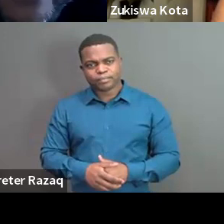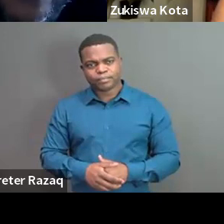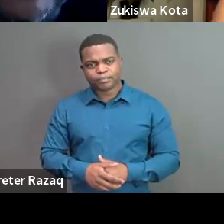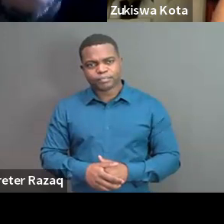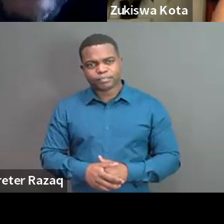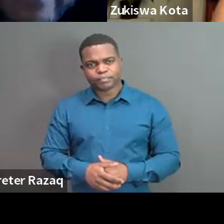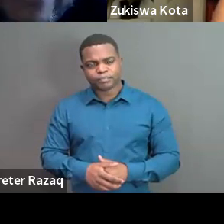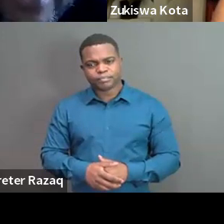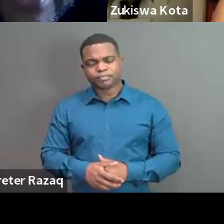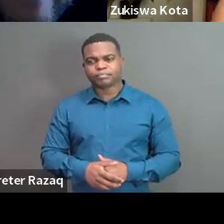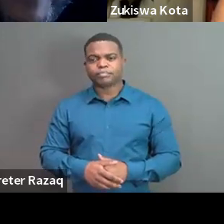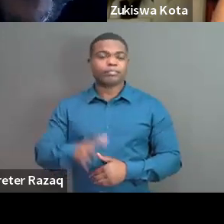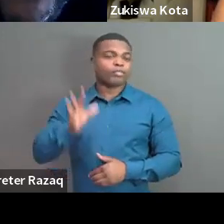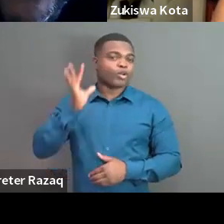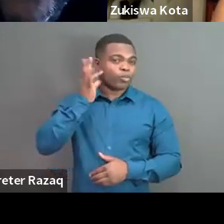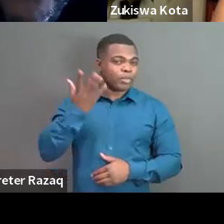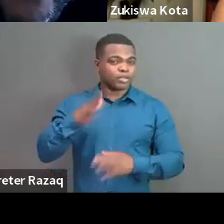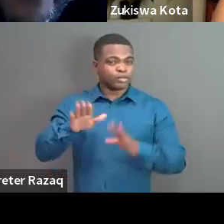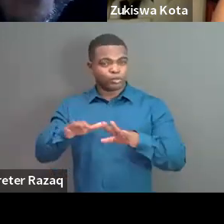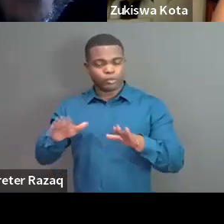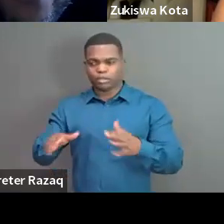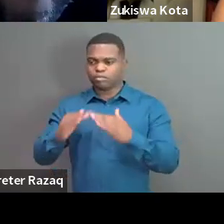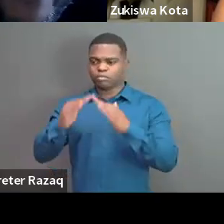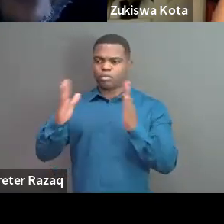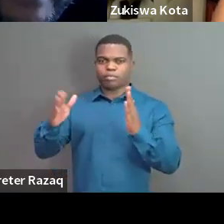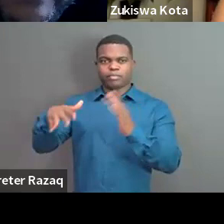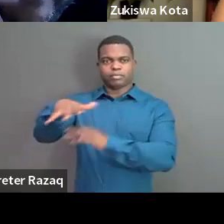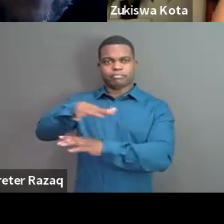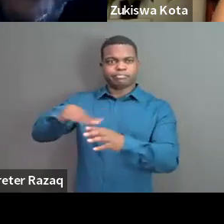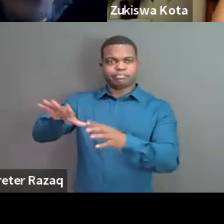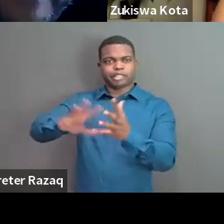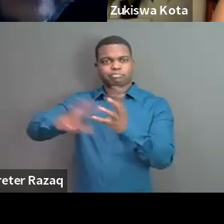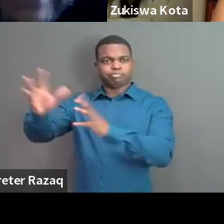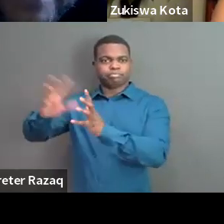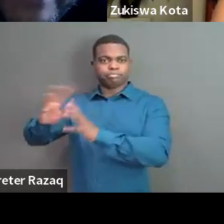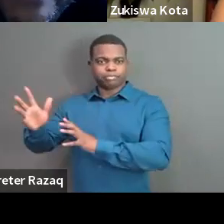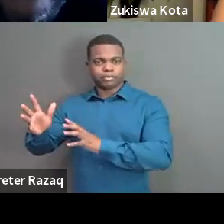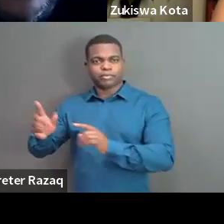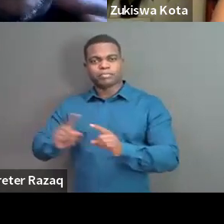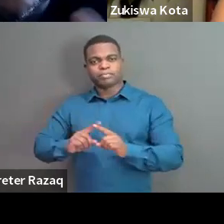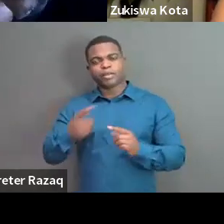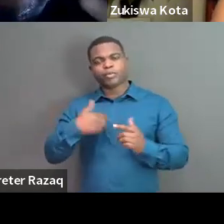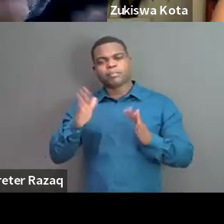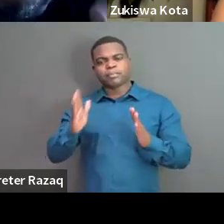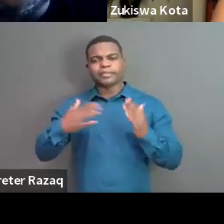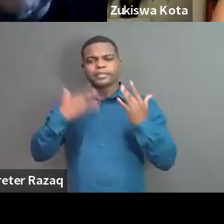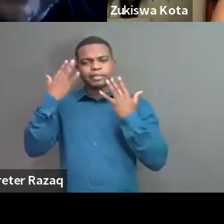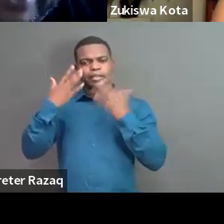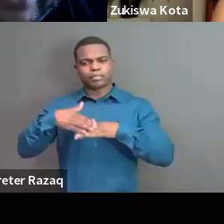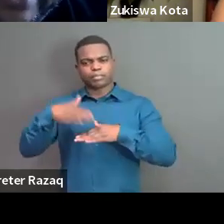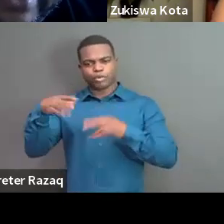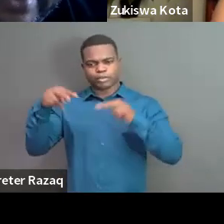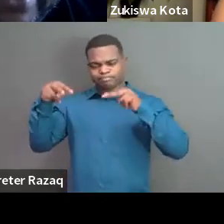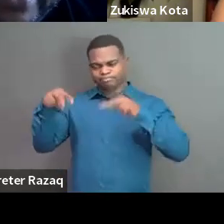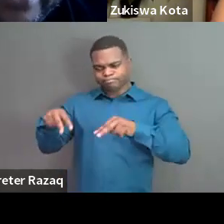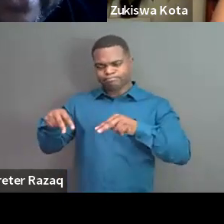these kind of technology accessible, but also knowing very well that the cost of data is expensive? How do you